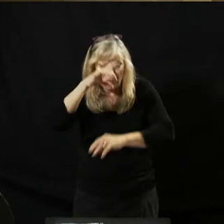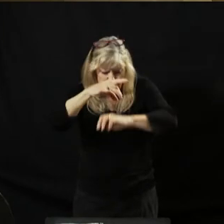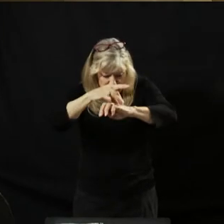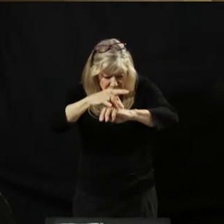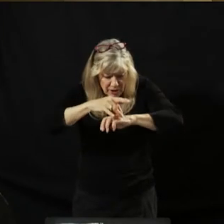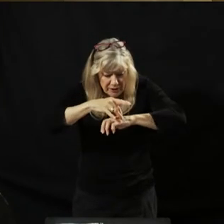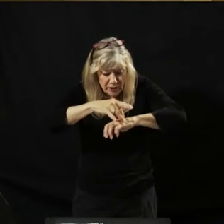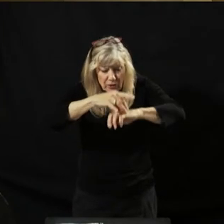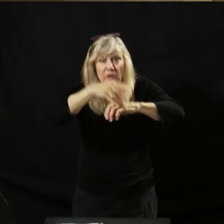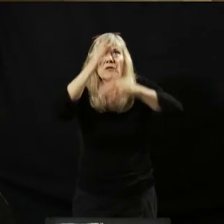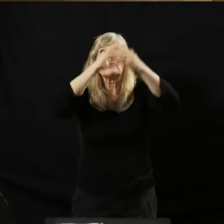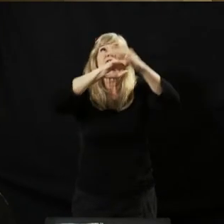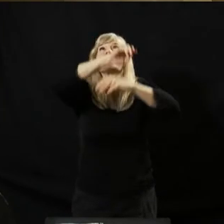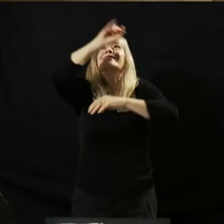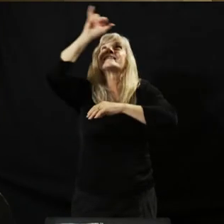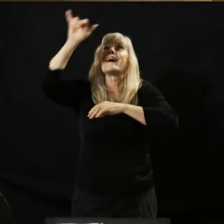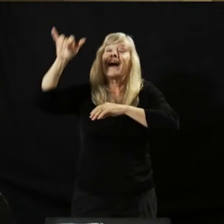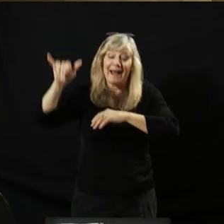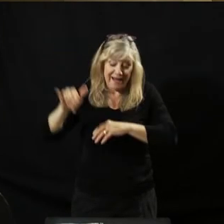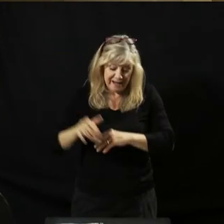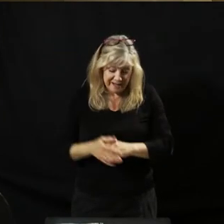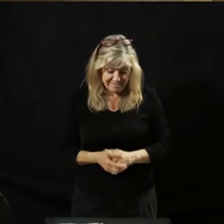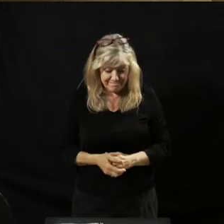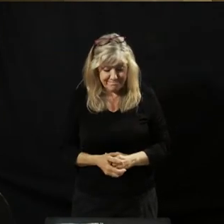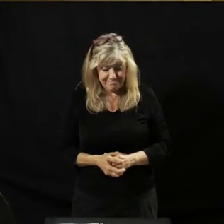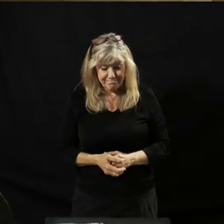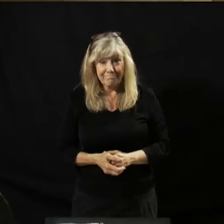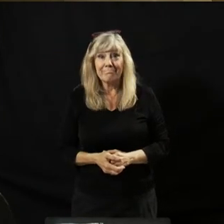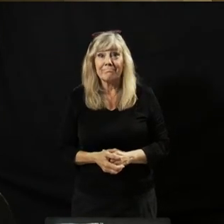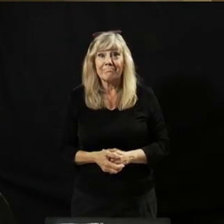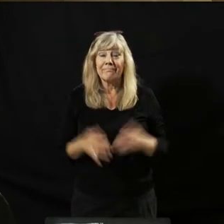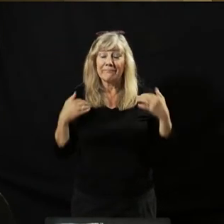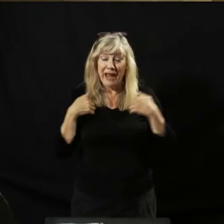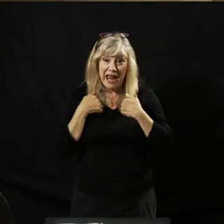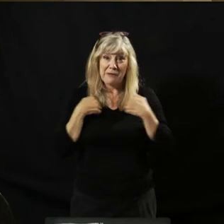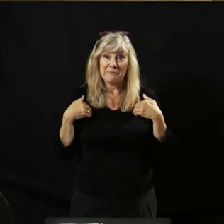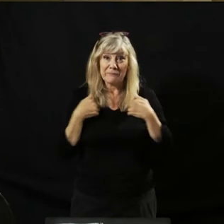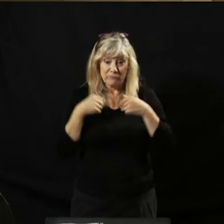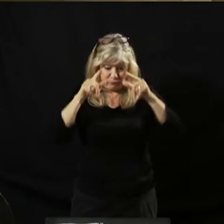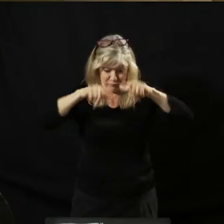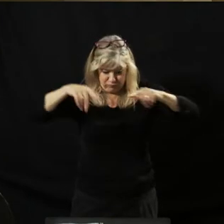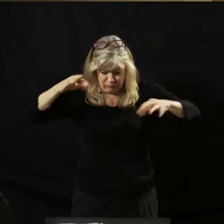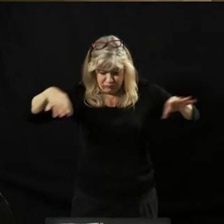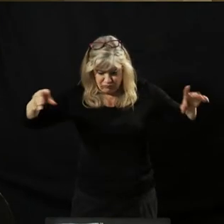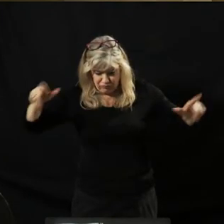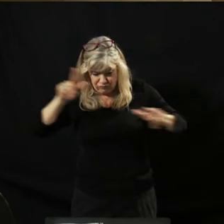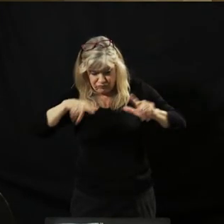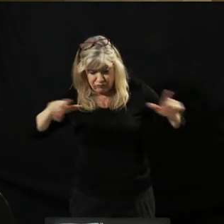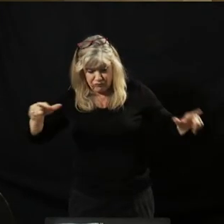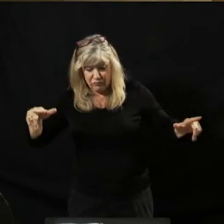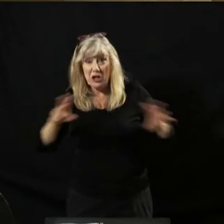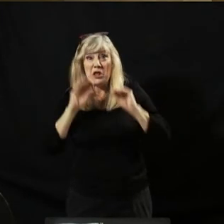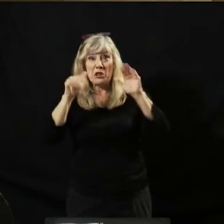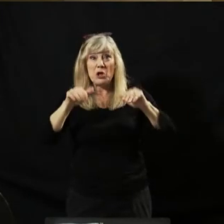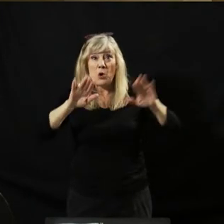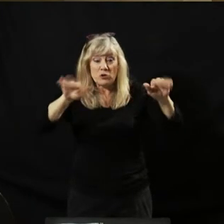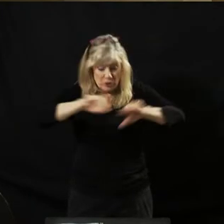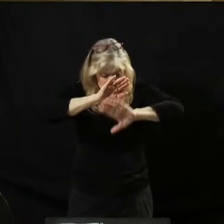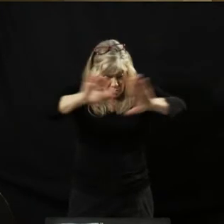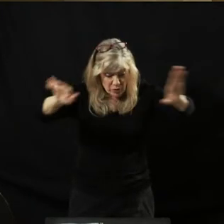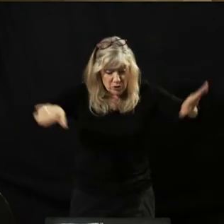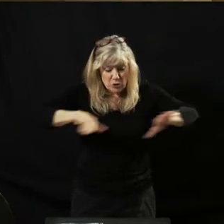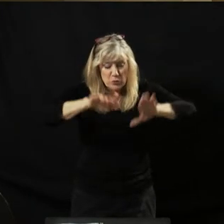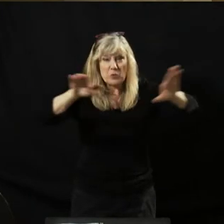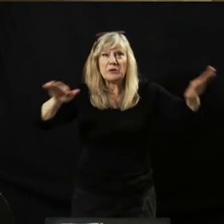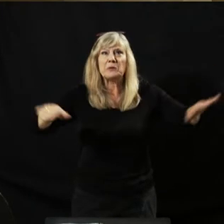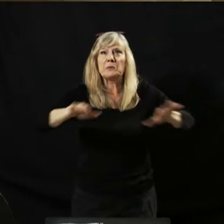dome of the sky." And so it happened. God created the great sea monsters and all kinds of